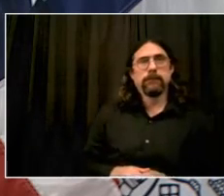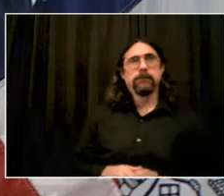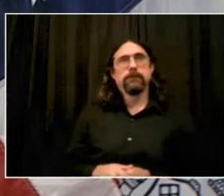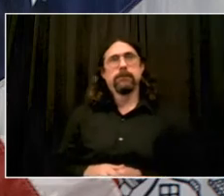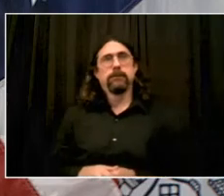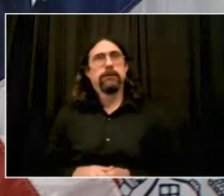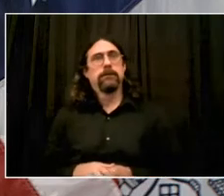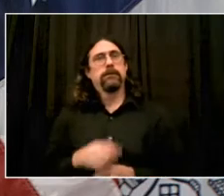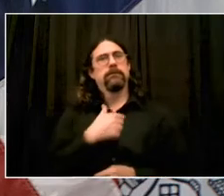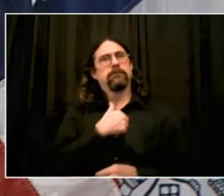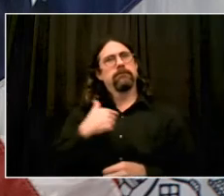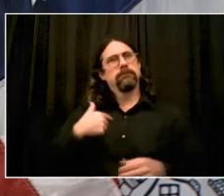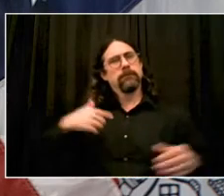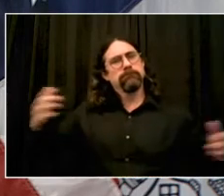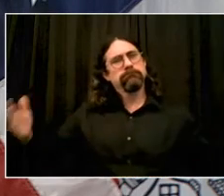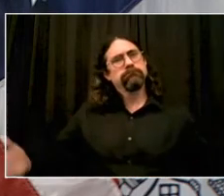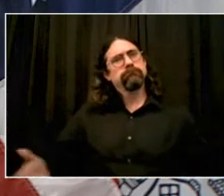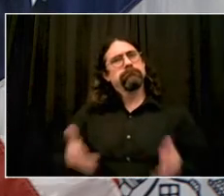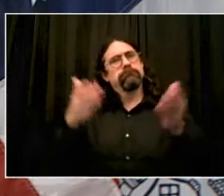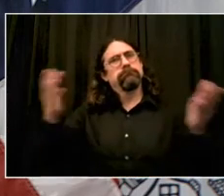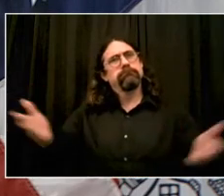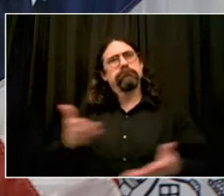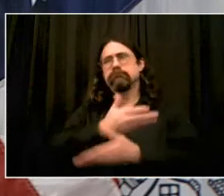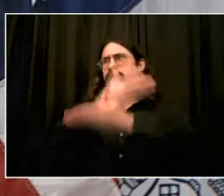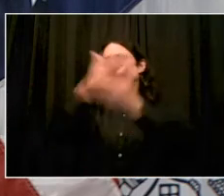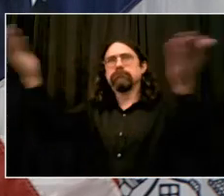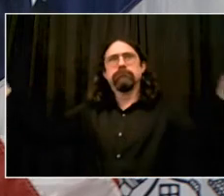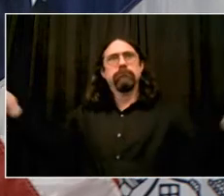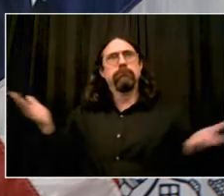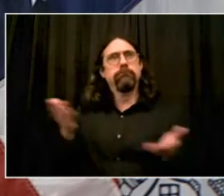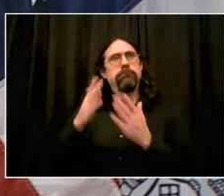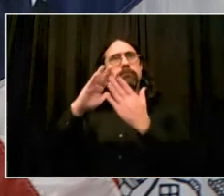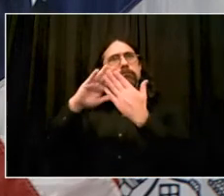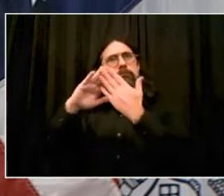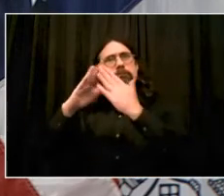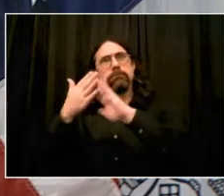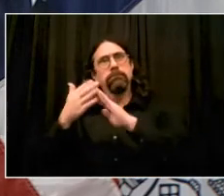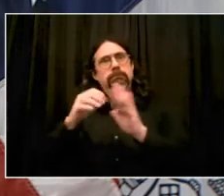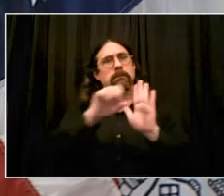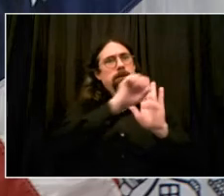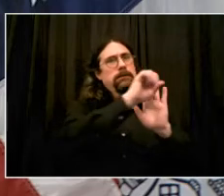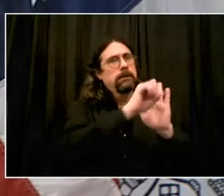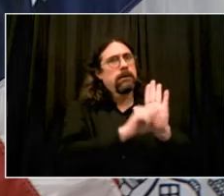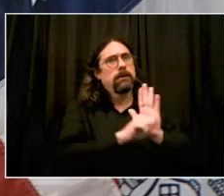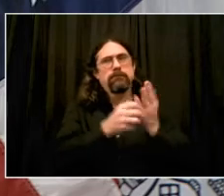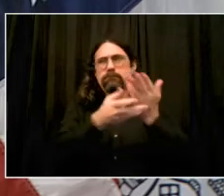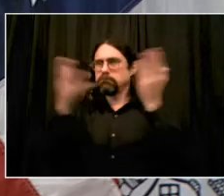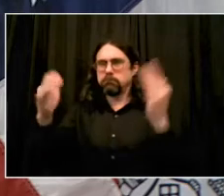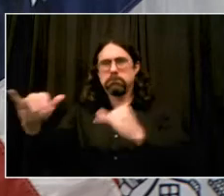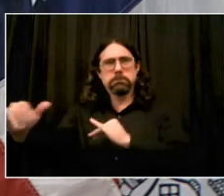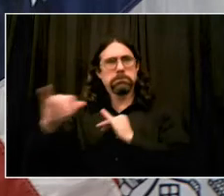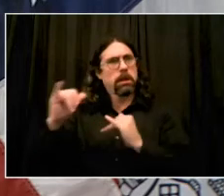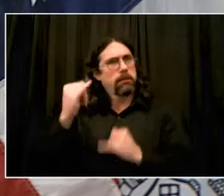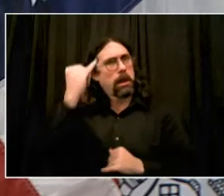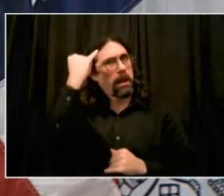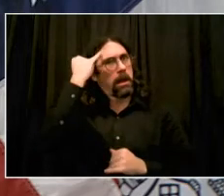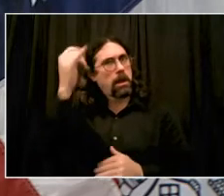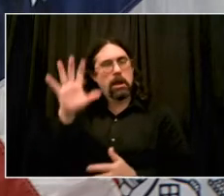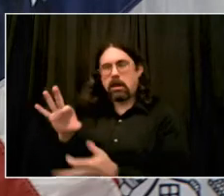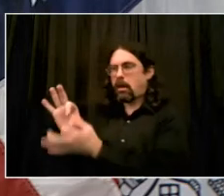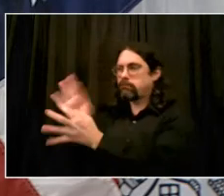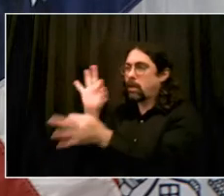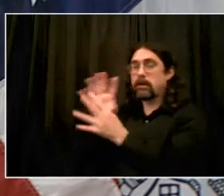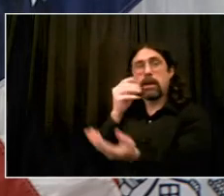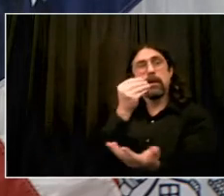divest from fossil fuels. So this is a gathering movement that I think is going to pick up more and more adherence. We're going to keep working with those